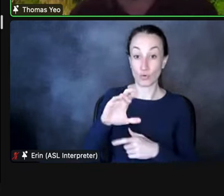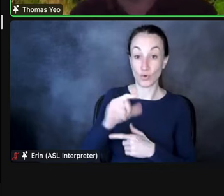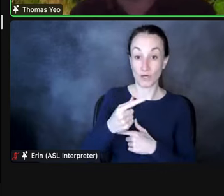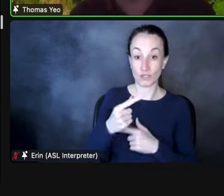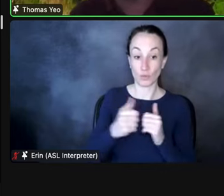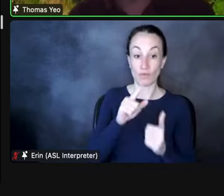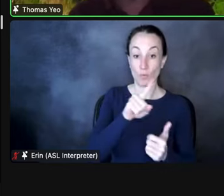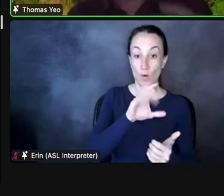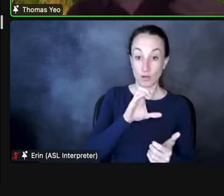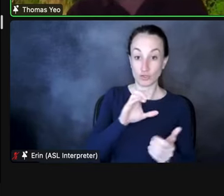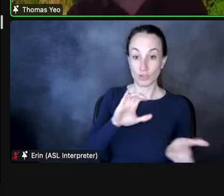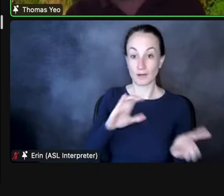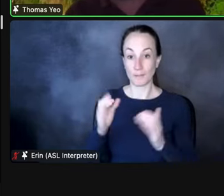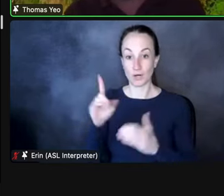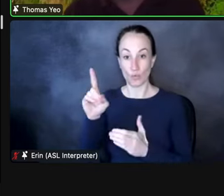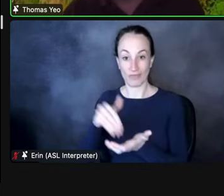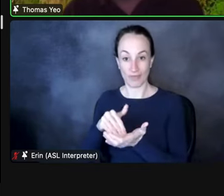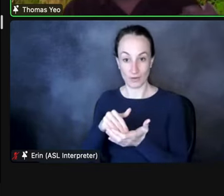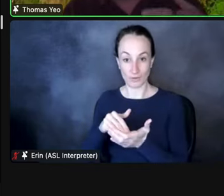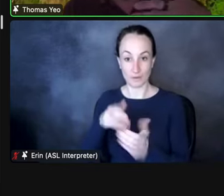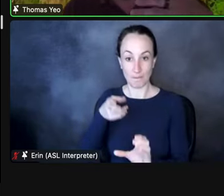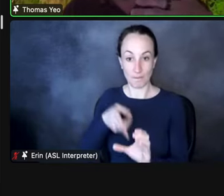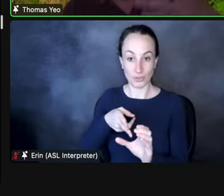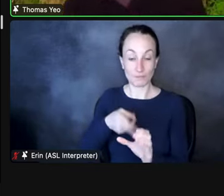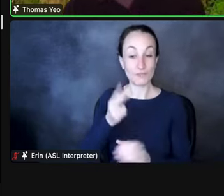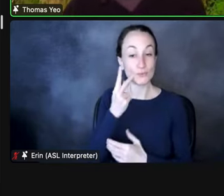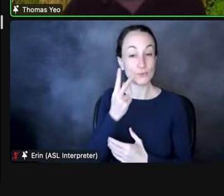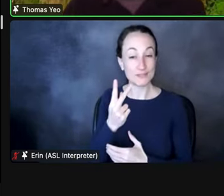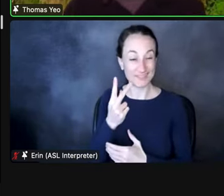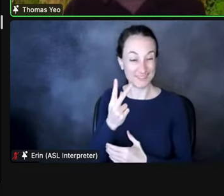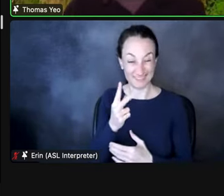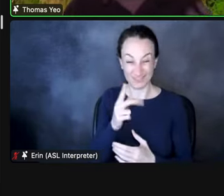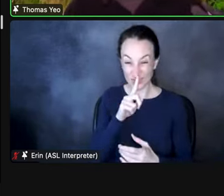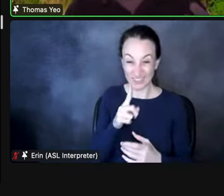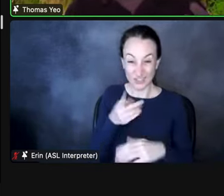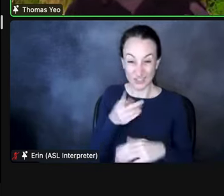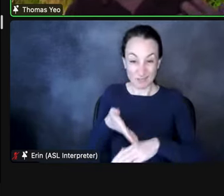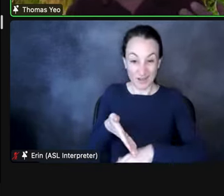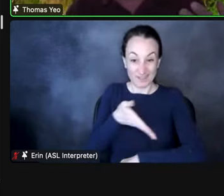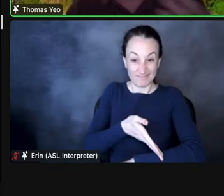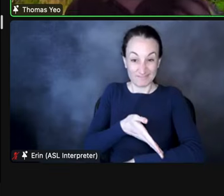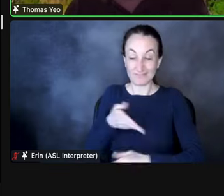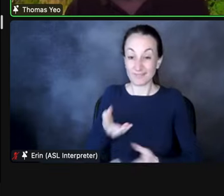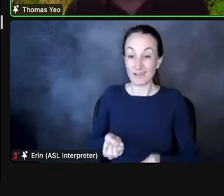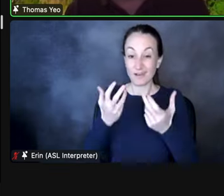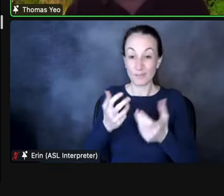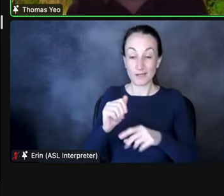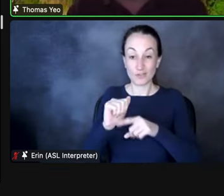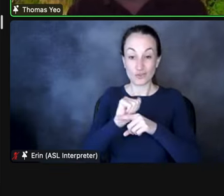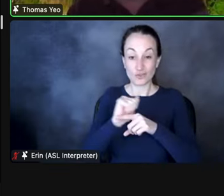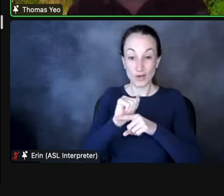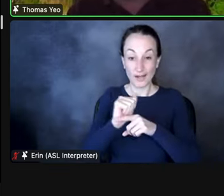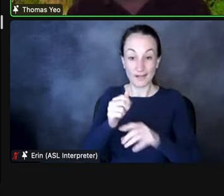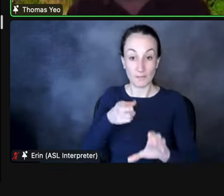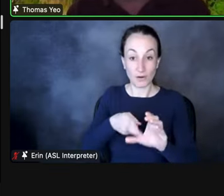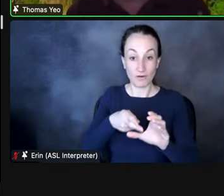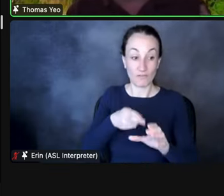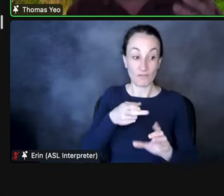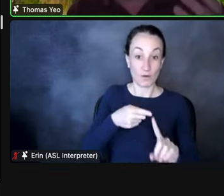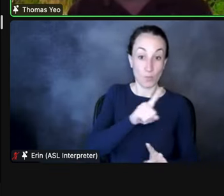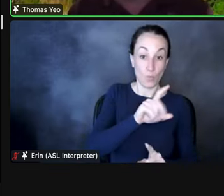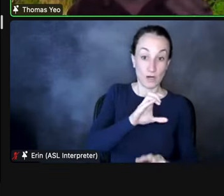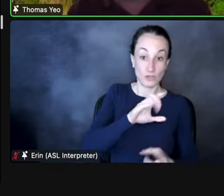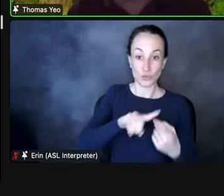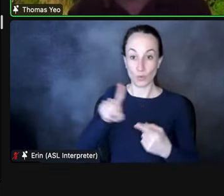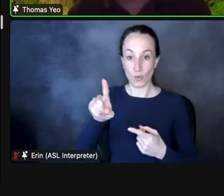1,000 participants, right? So we can see that just by increasing the number of training participants from 100 to 1,000, we get a